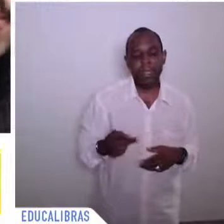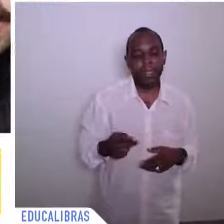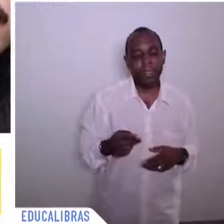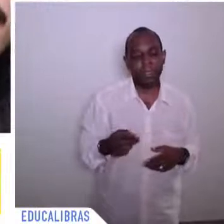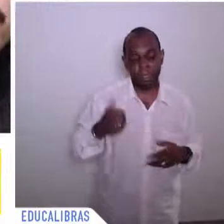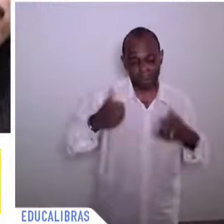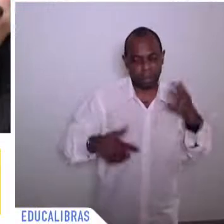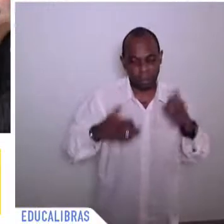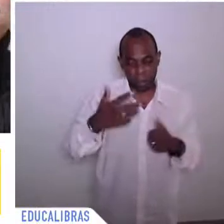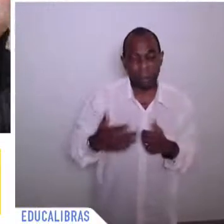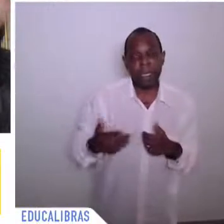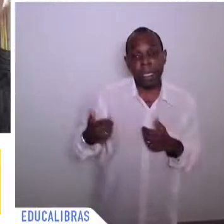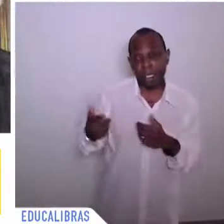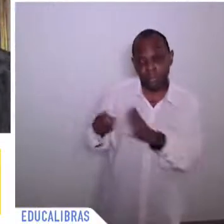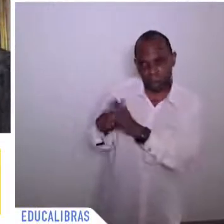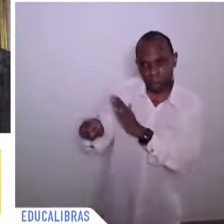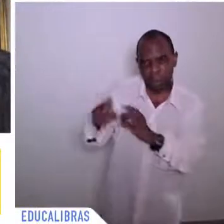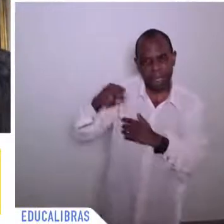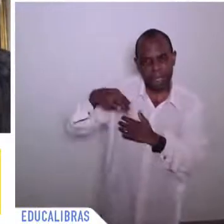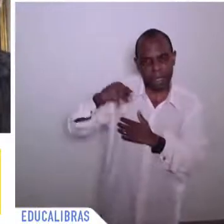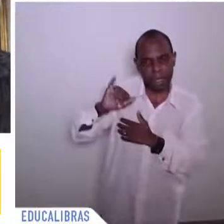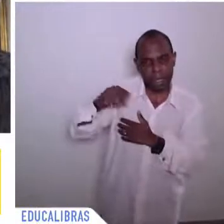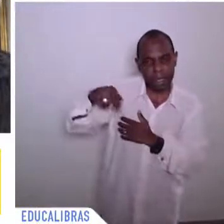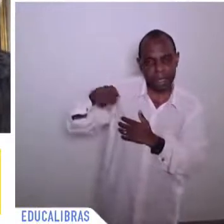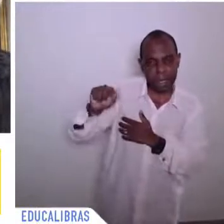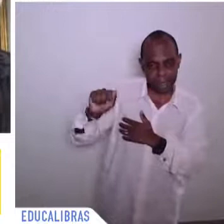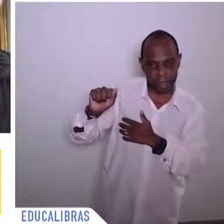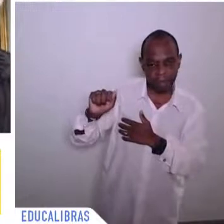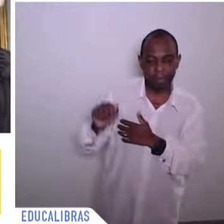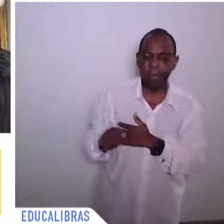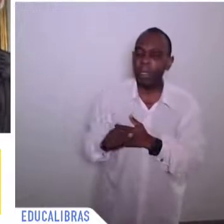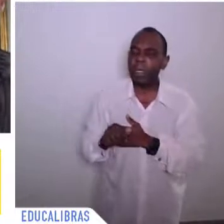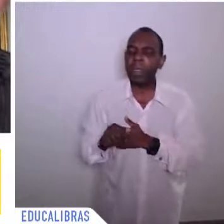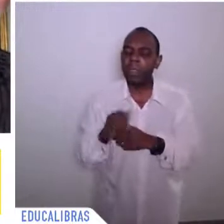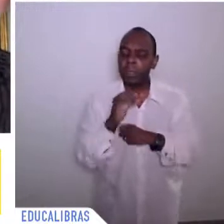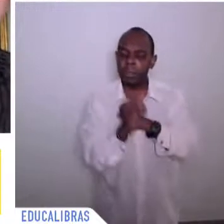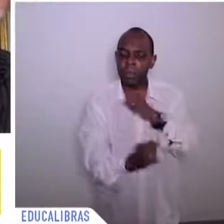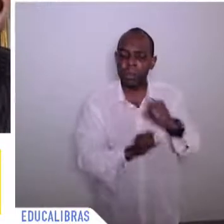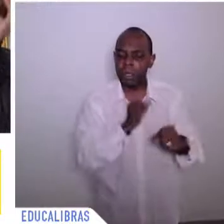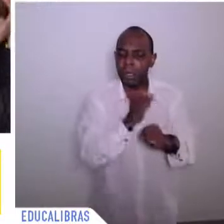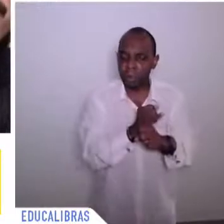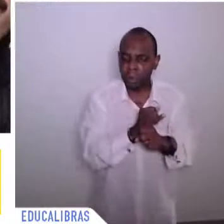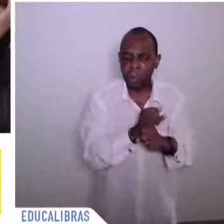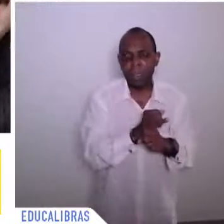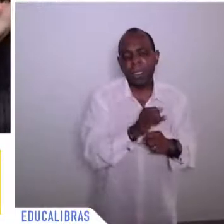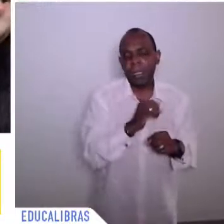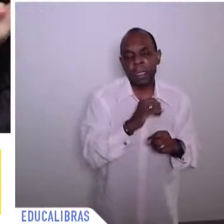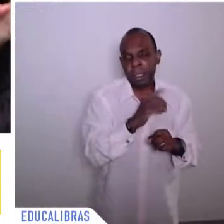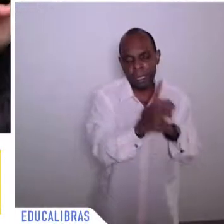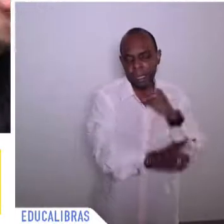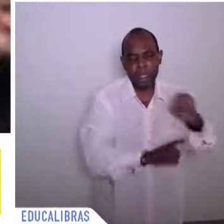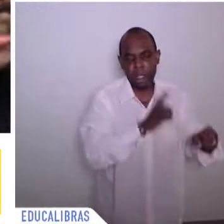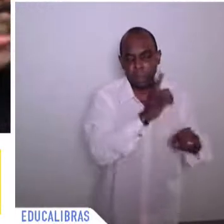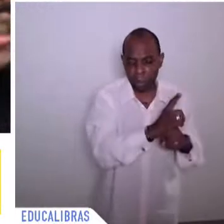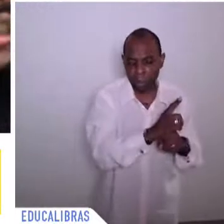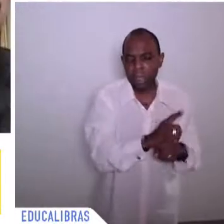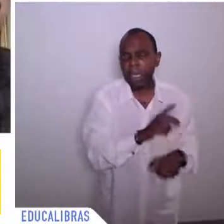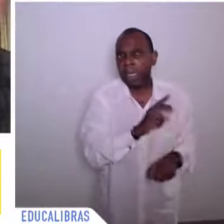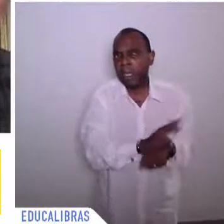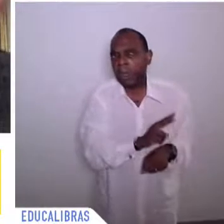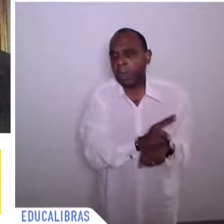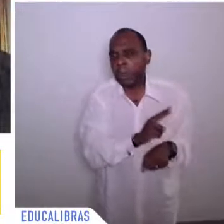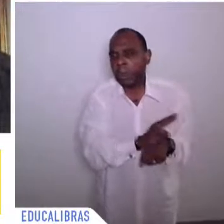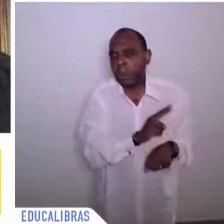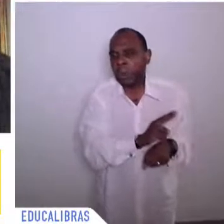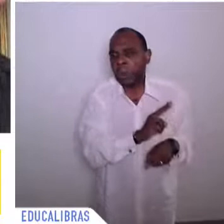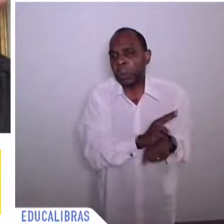here. He said something directed to Nina Santos, and he asks, are social digital media a